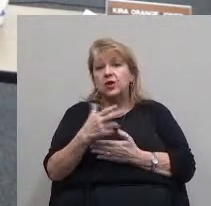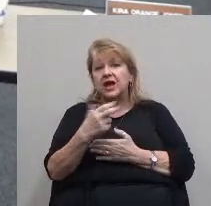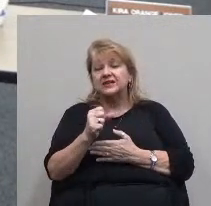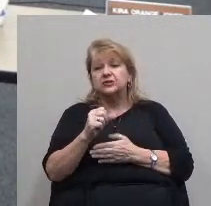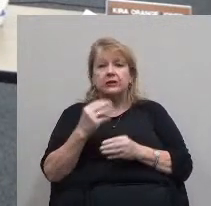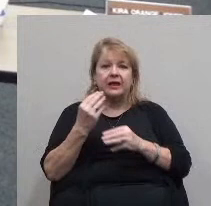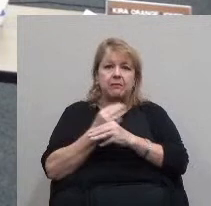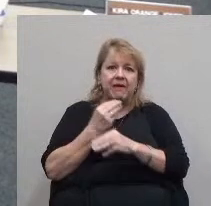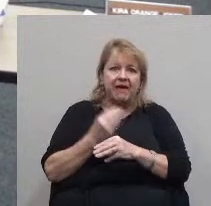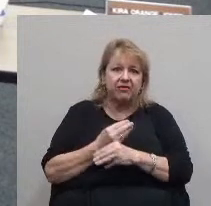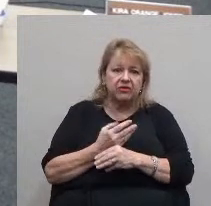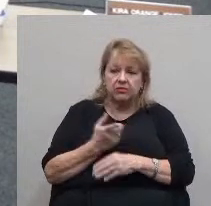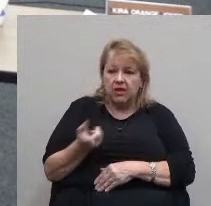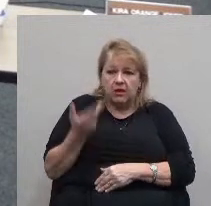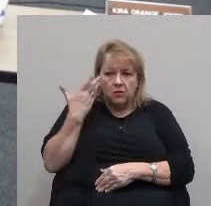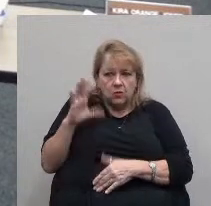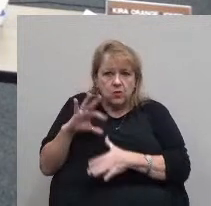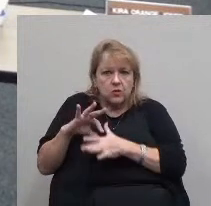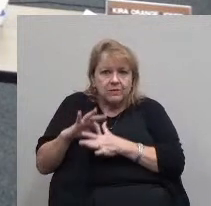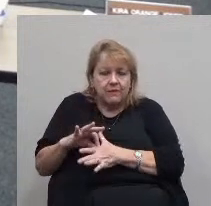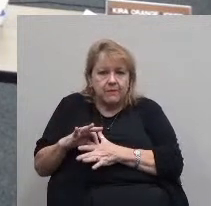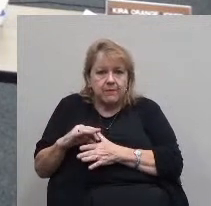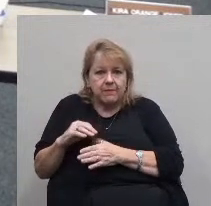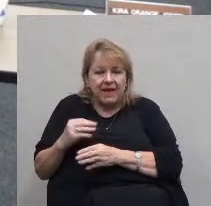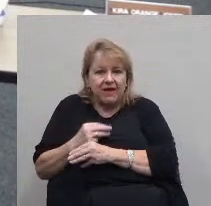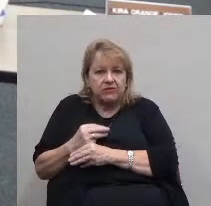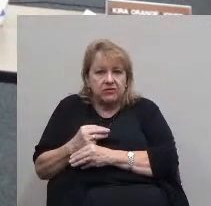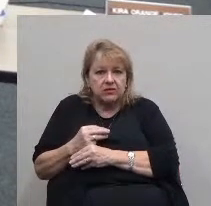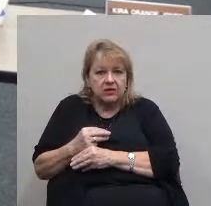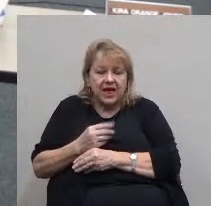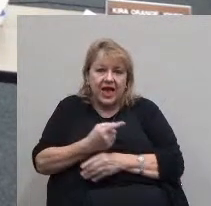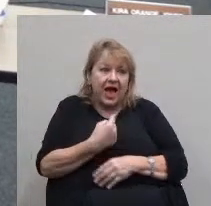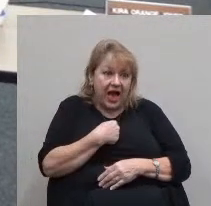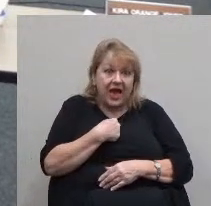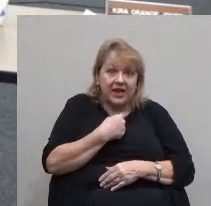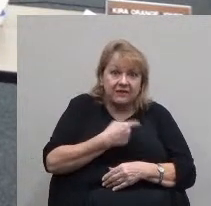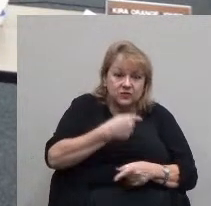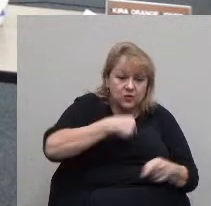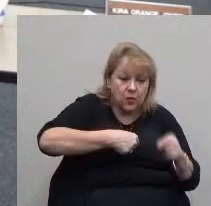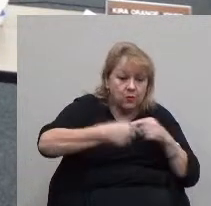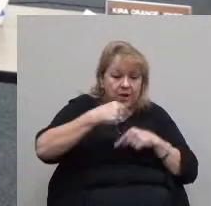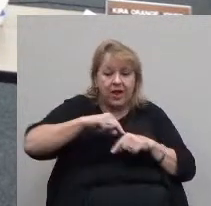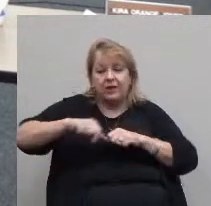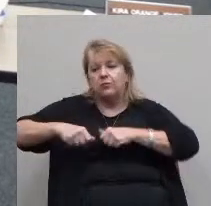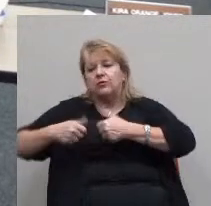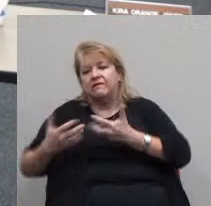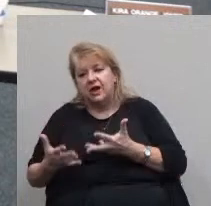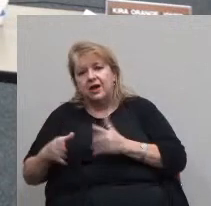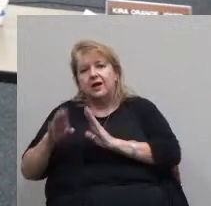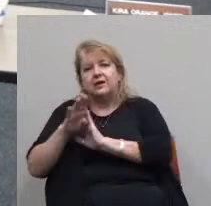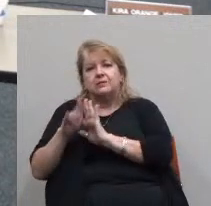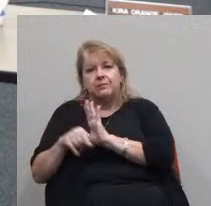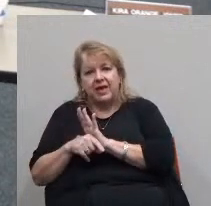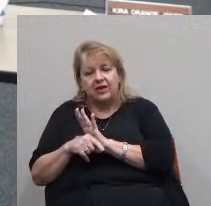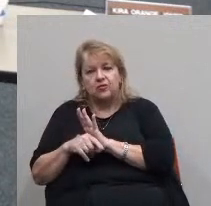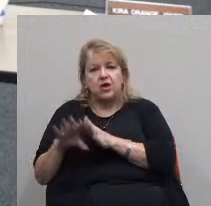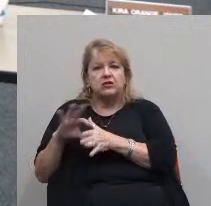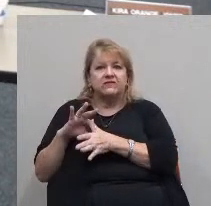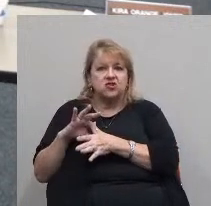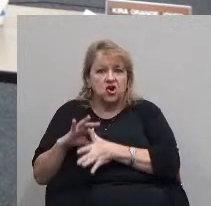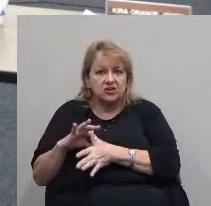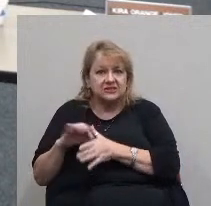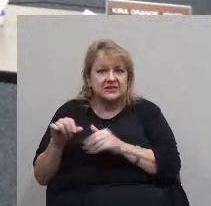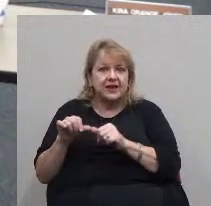example, math or whatever. Because then you've got to go from square one, providing a background of the